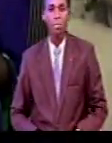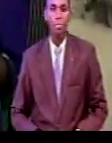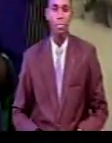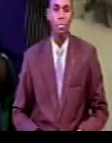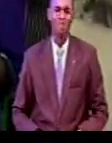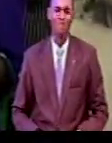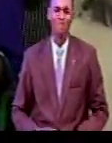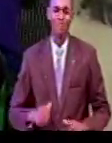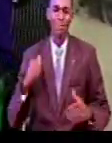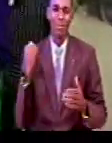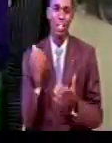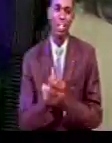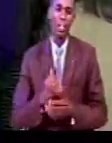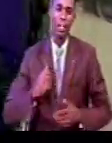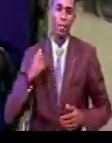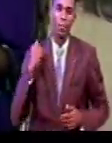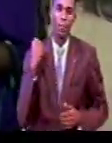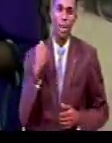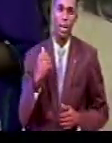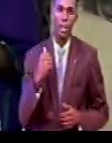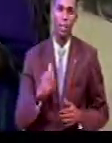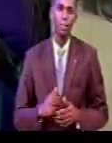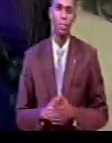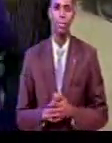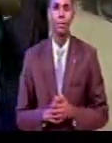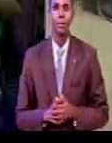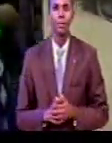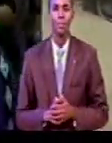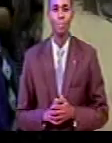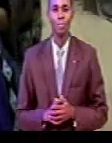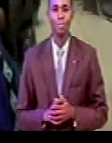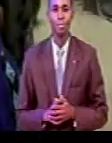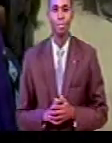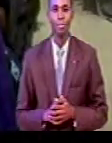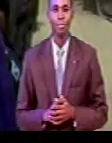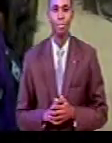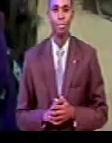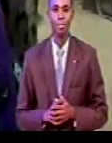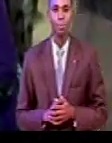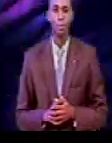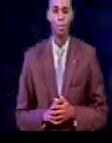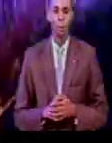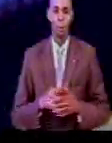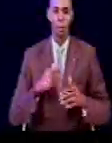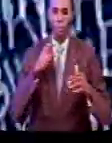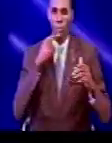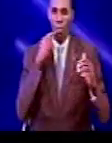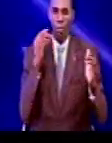Amen.